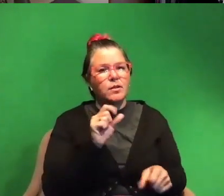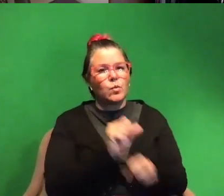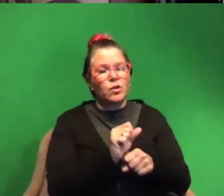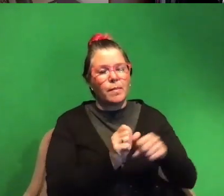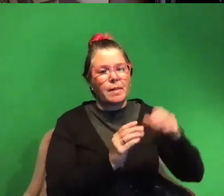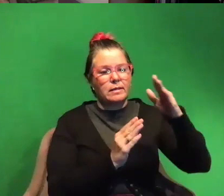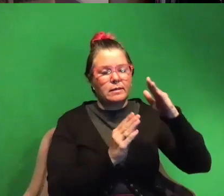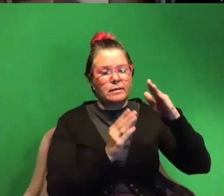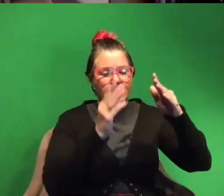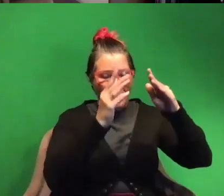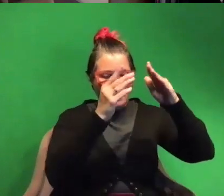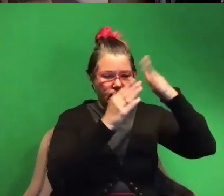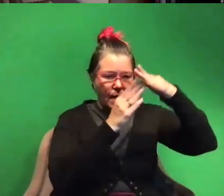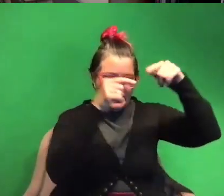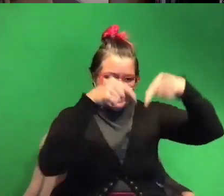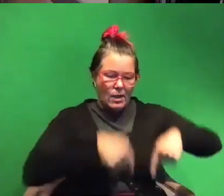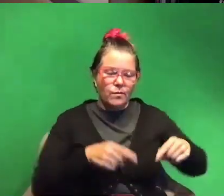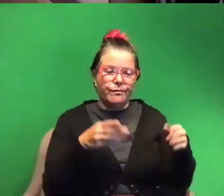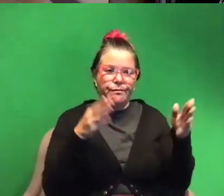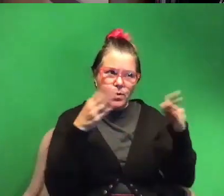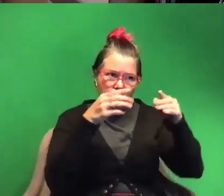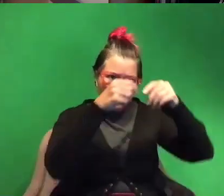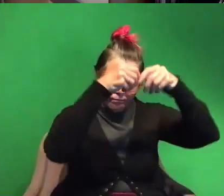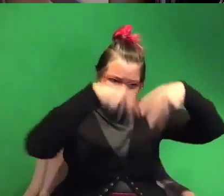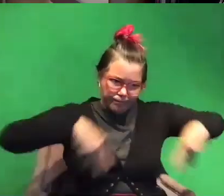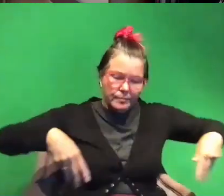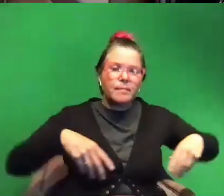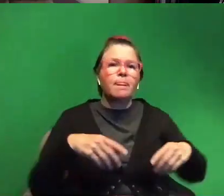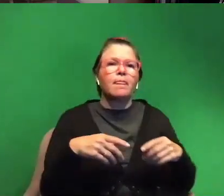down and to focus from there and make sure that you have all